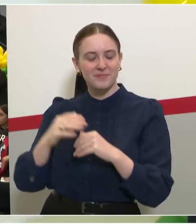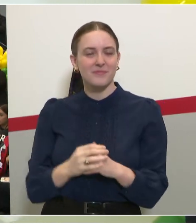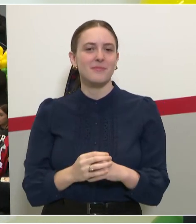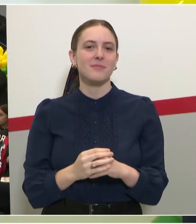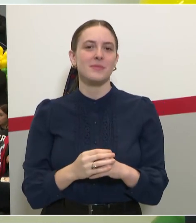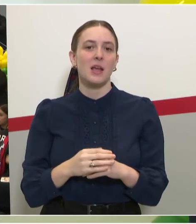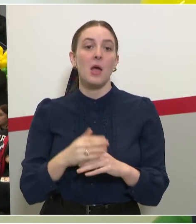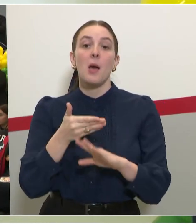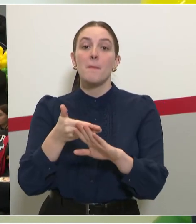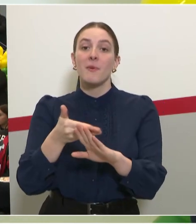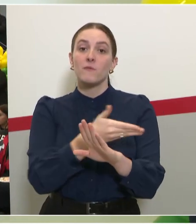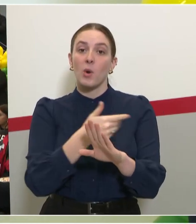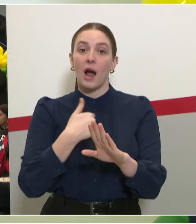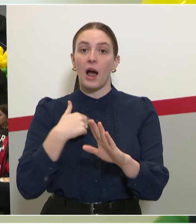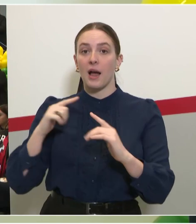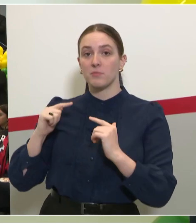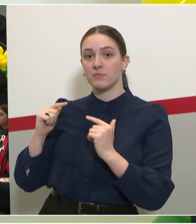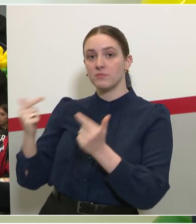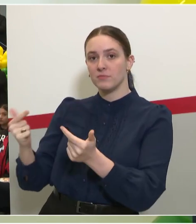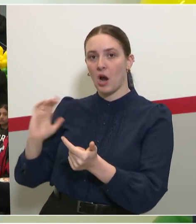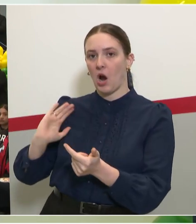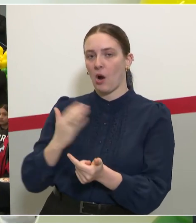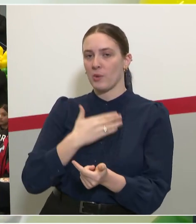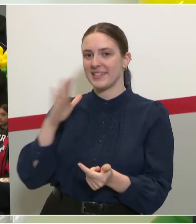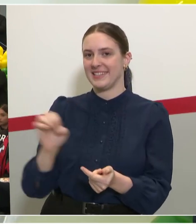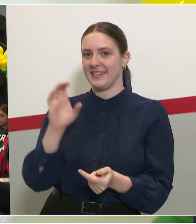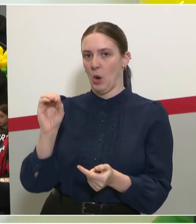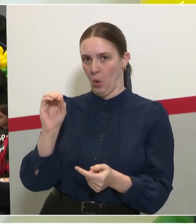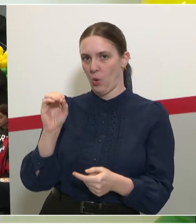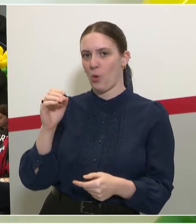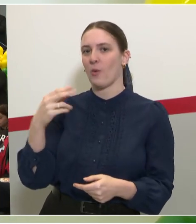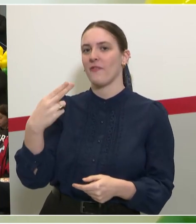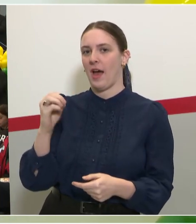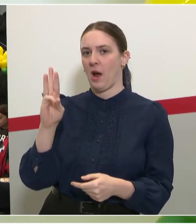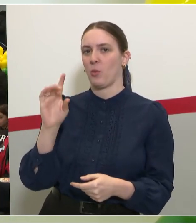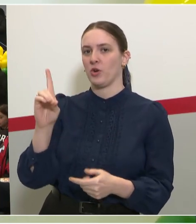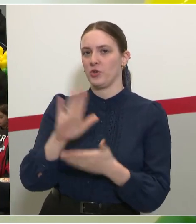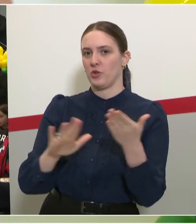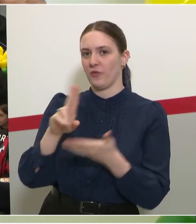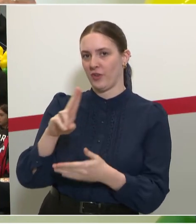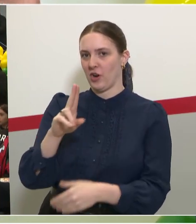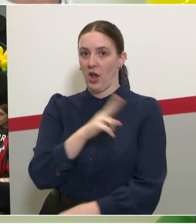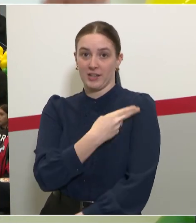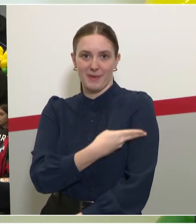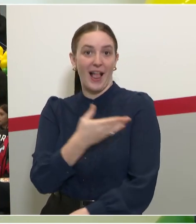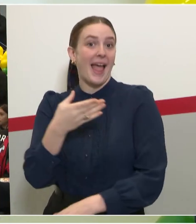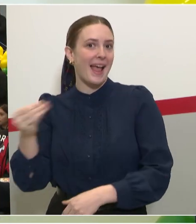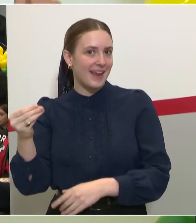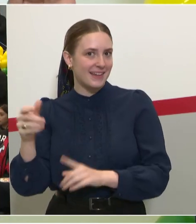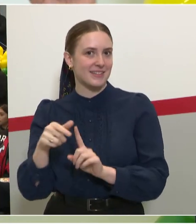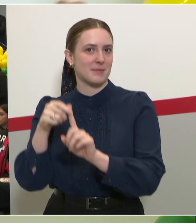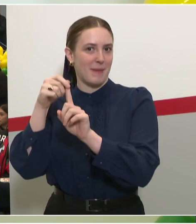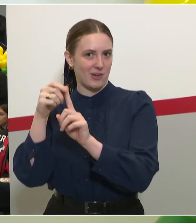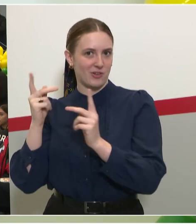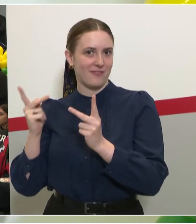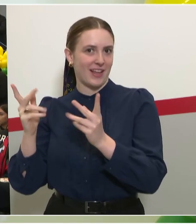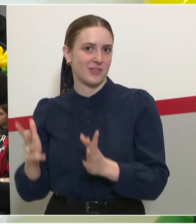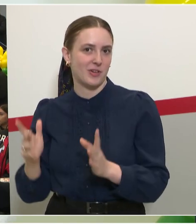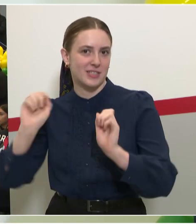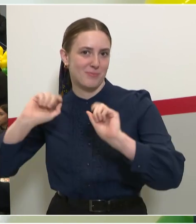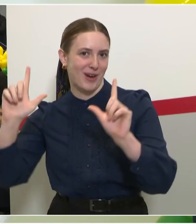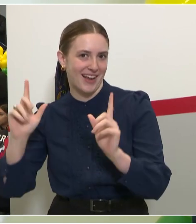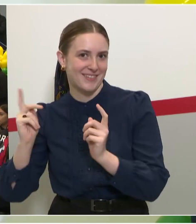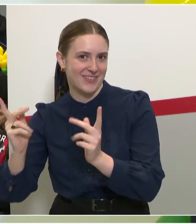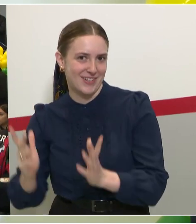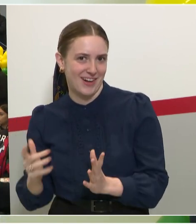Before I introduce our CEO of Howard University Hospital and a special guest, surprise guest that